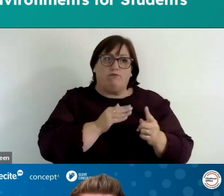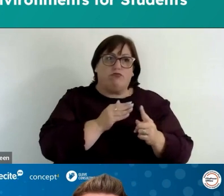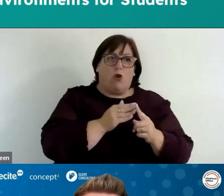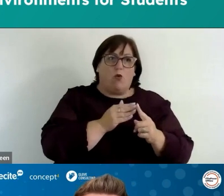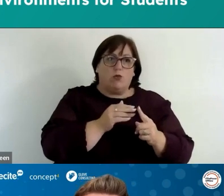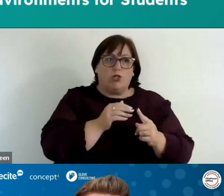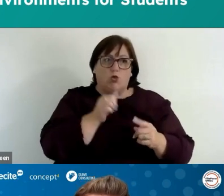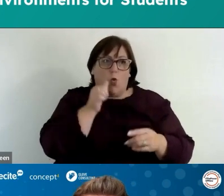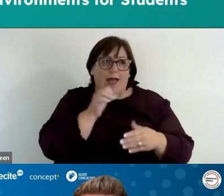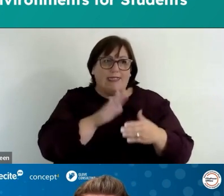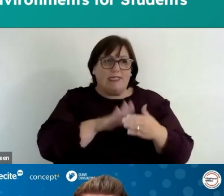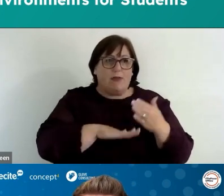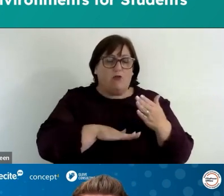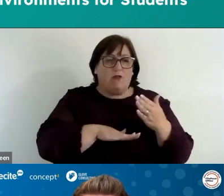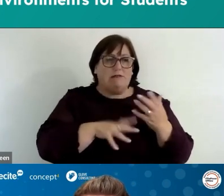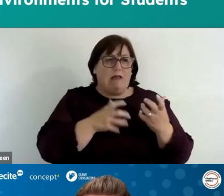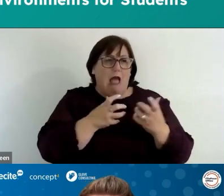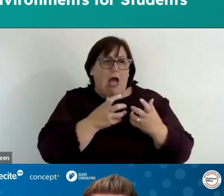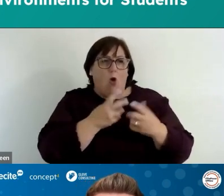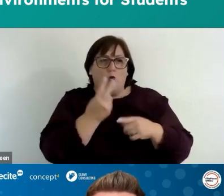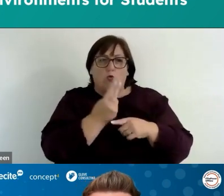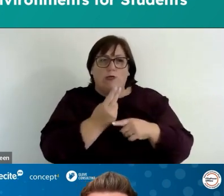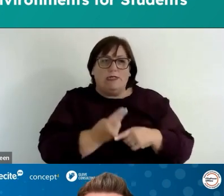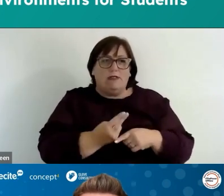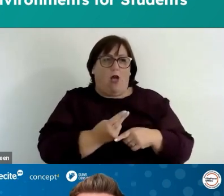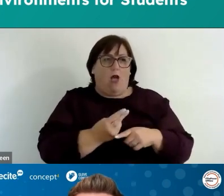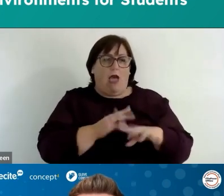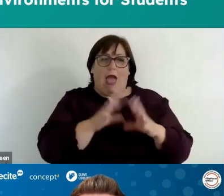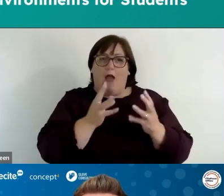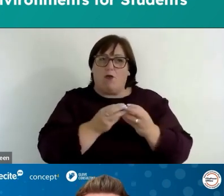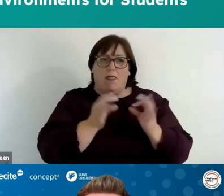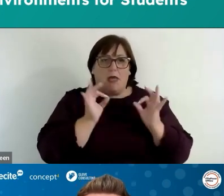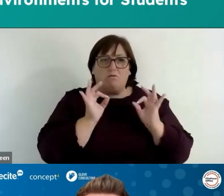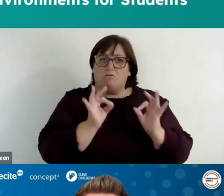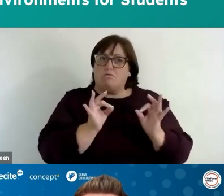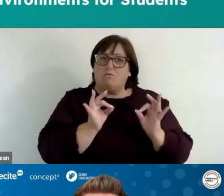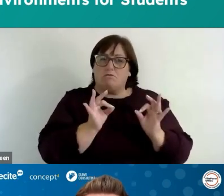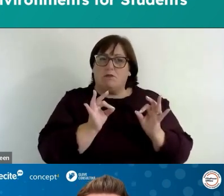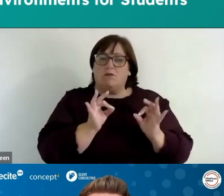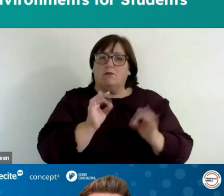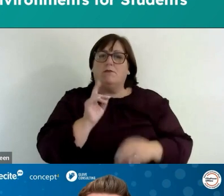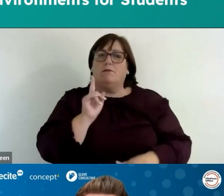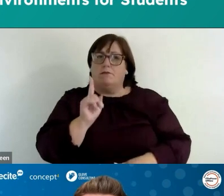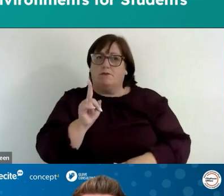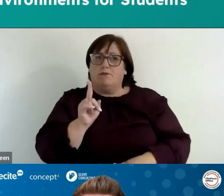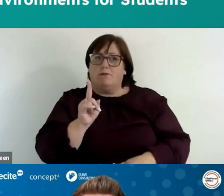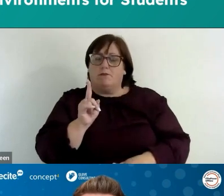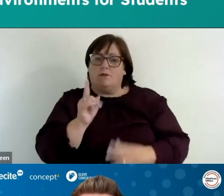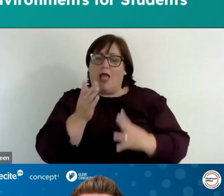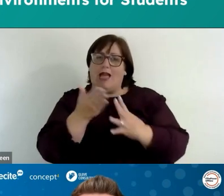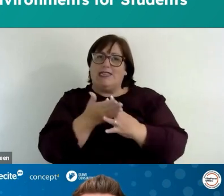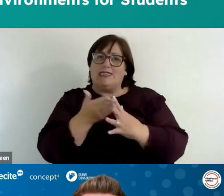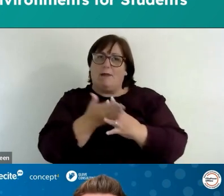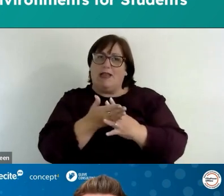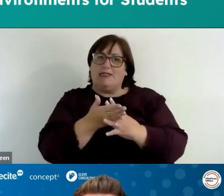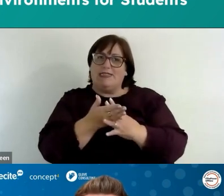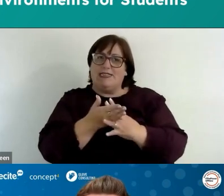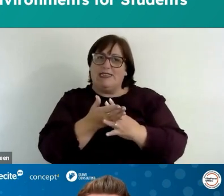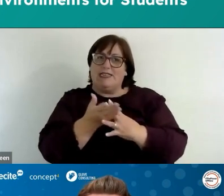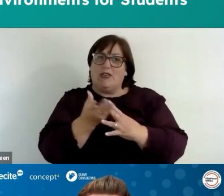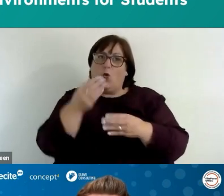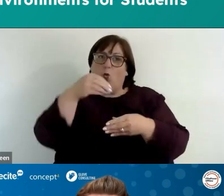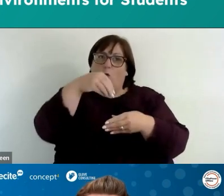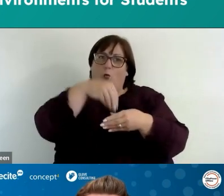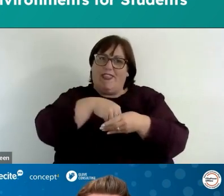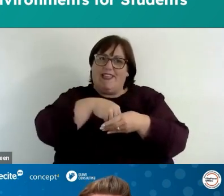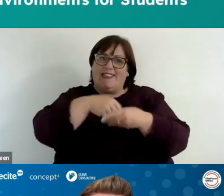experience, how it's designed was great. And accessibility in education has always been at the heart of Recite